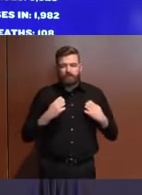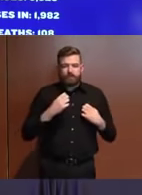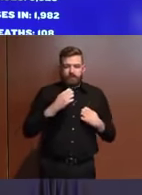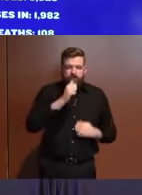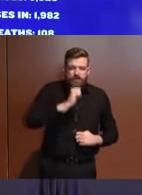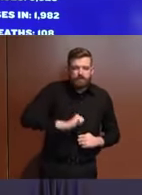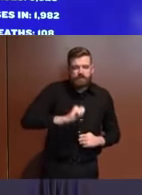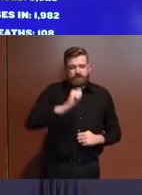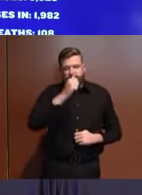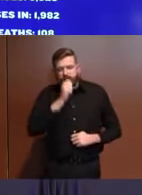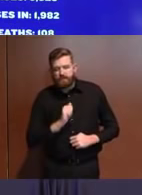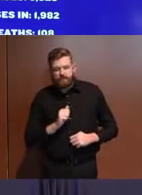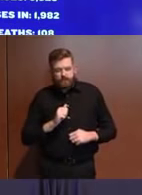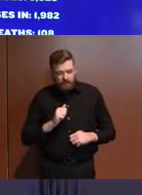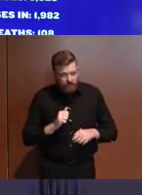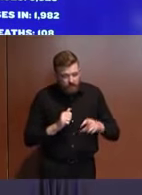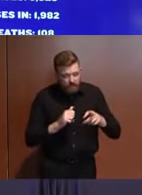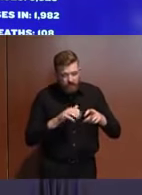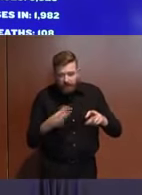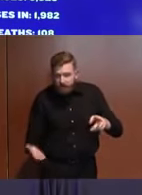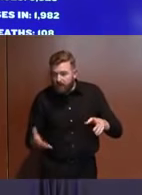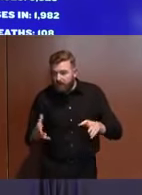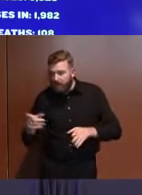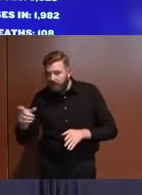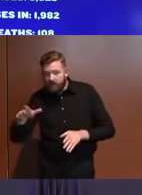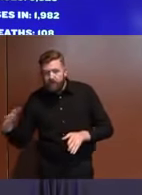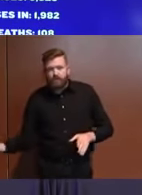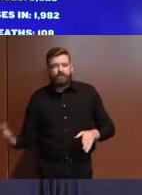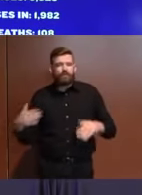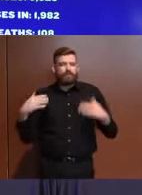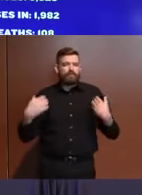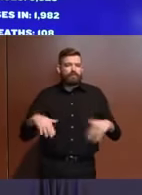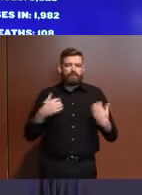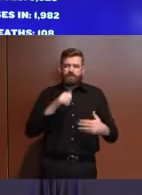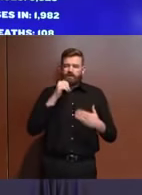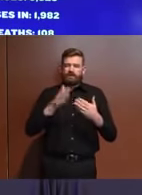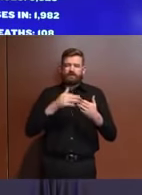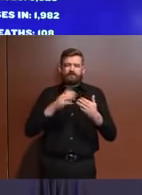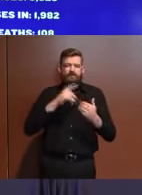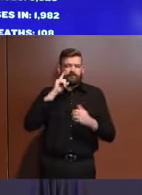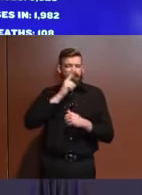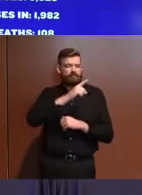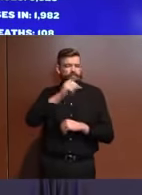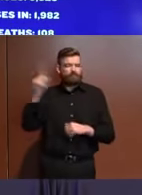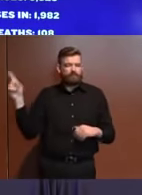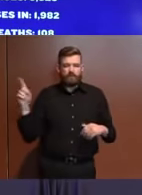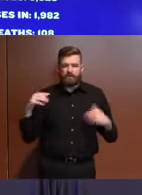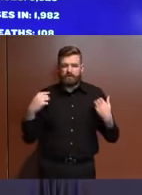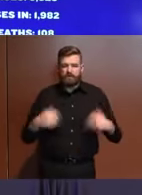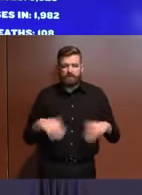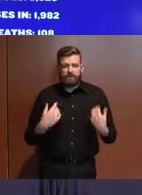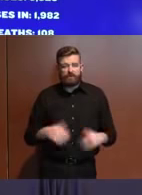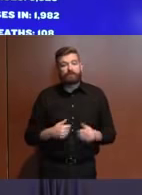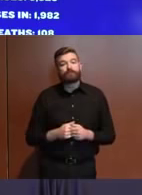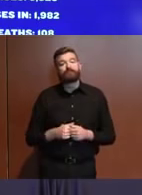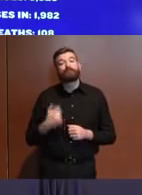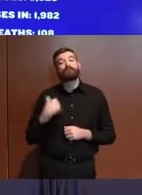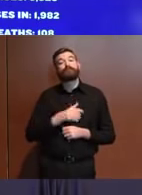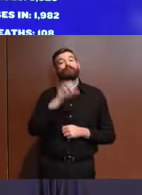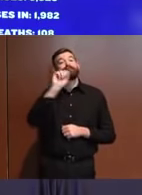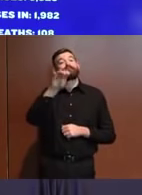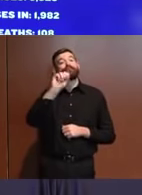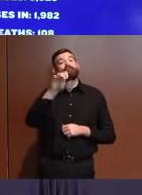In fact, it isn't easy on any of us. These aren't abstract numbers. These are our neighbors, our family,